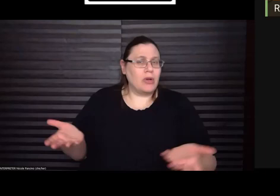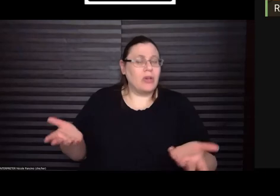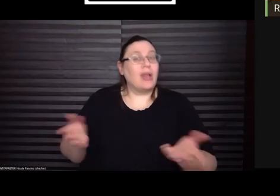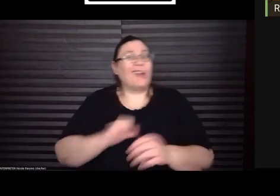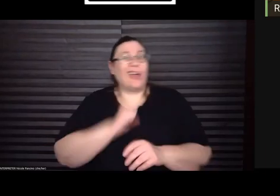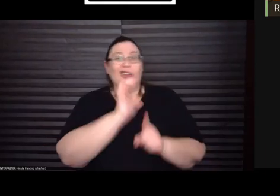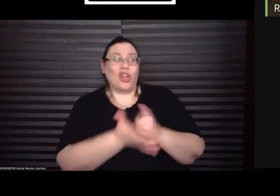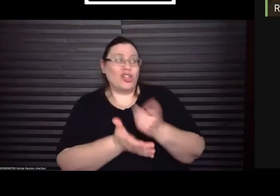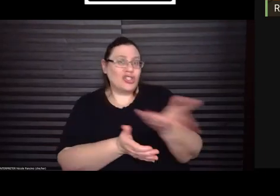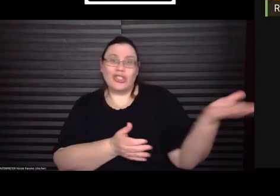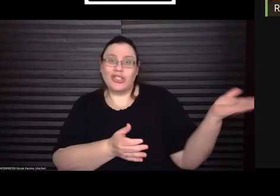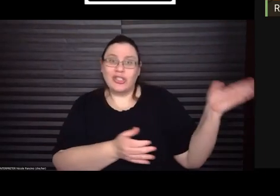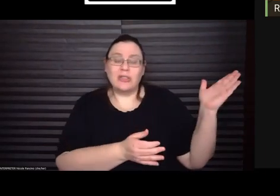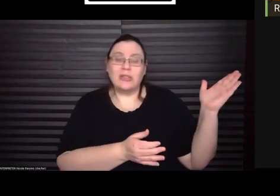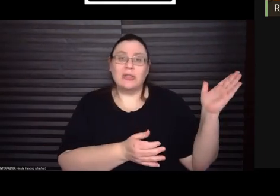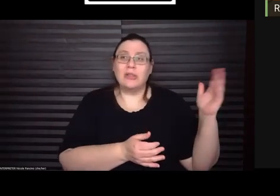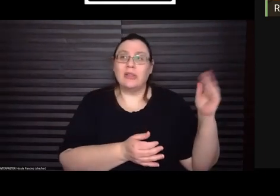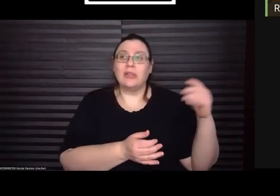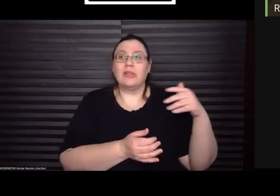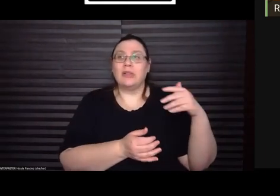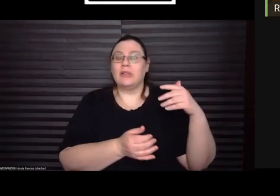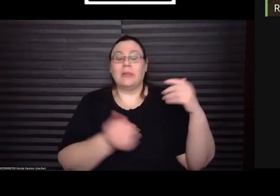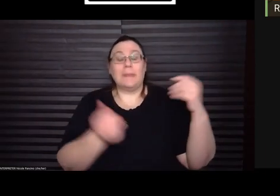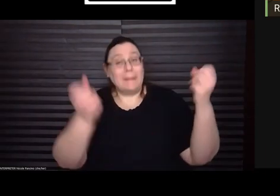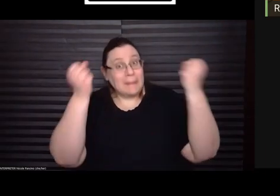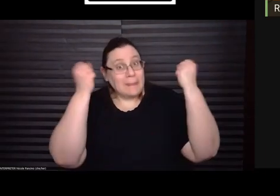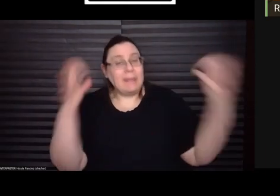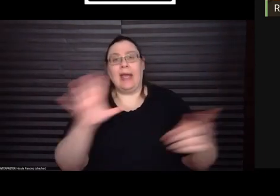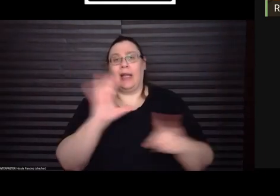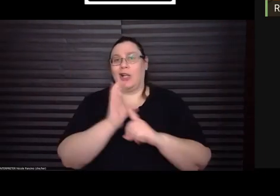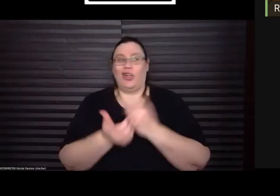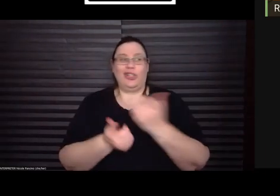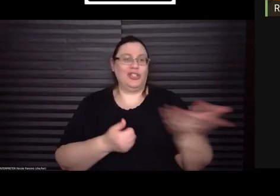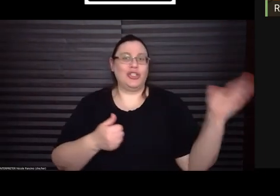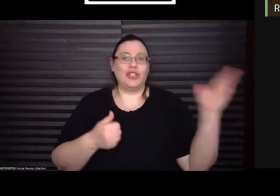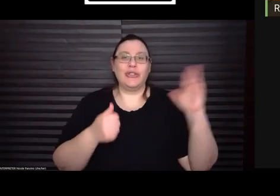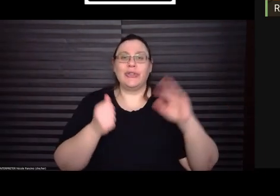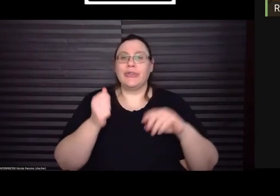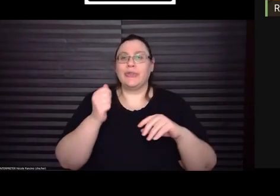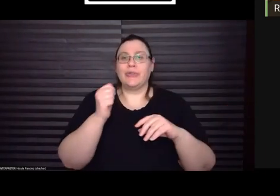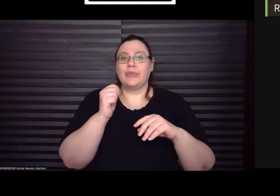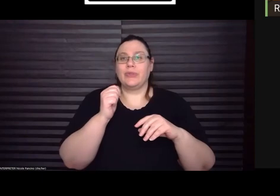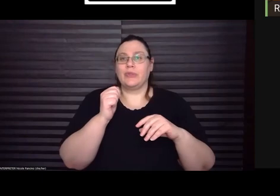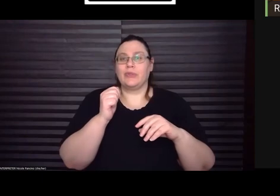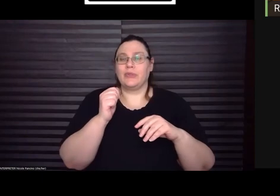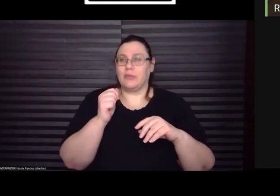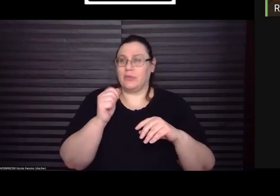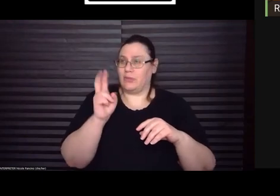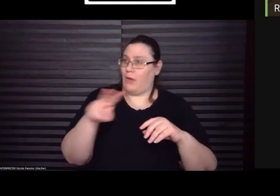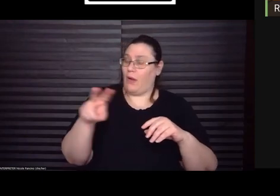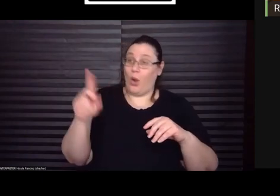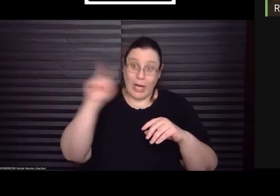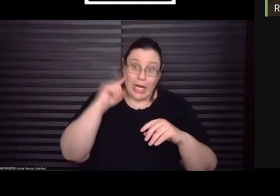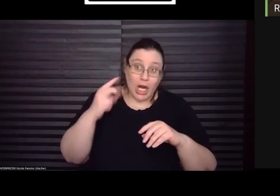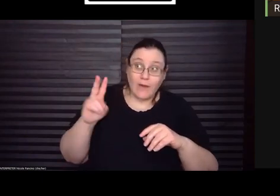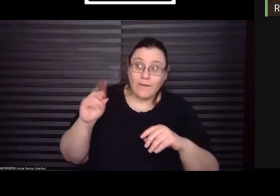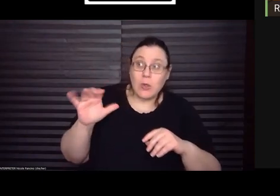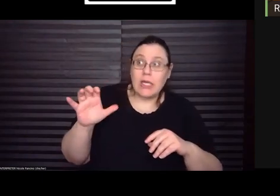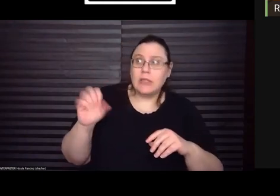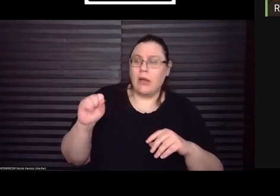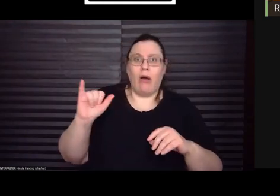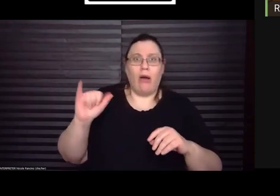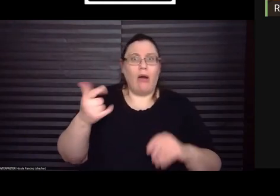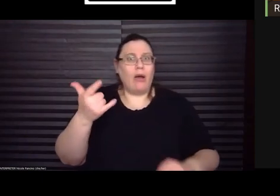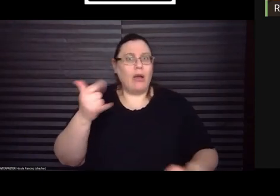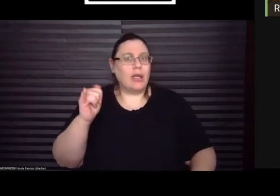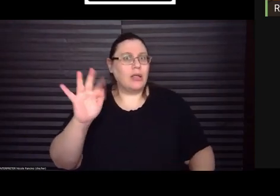other cultures, you know, there are many cultures who, you know, look at voice hearing as a kind of, you